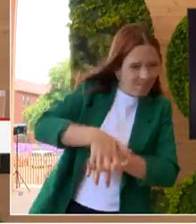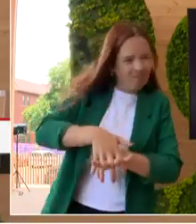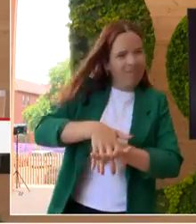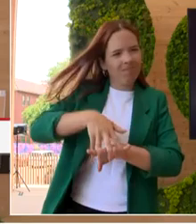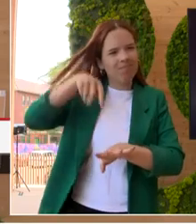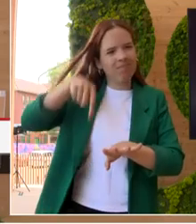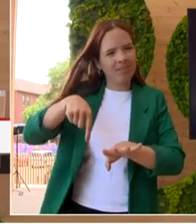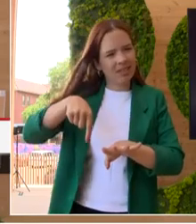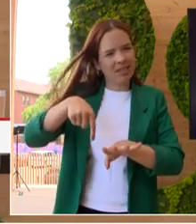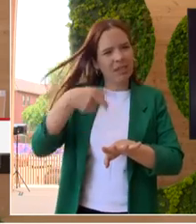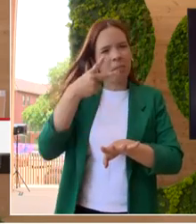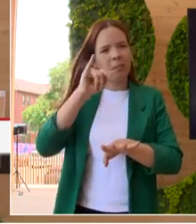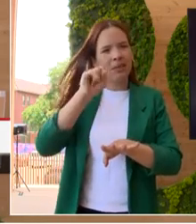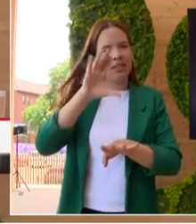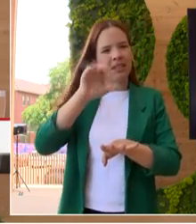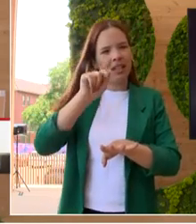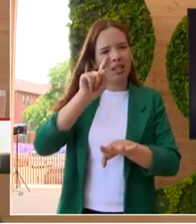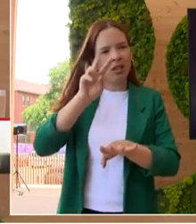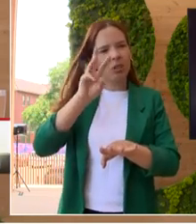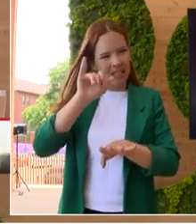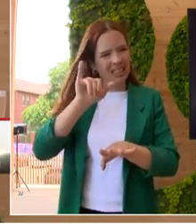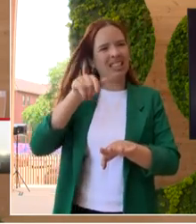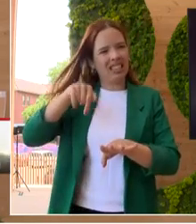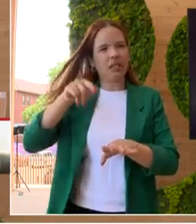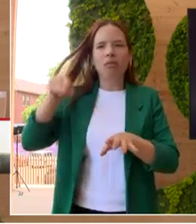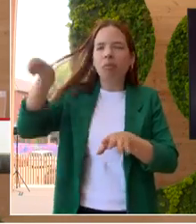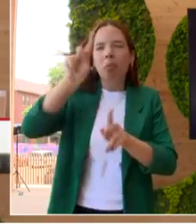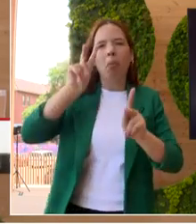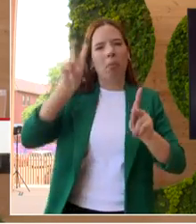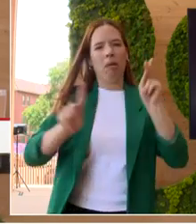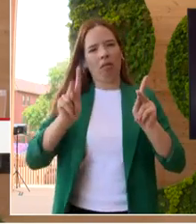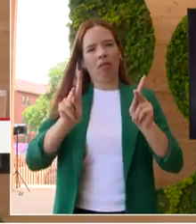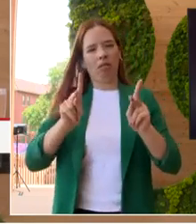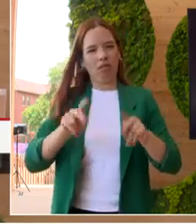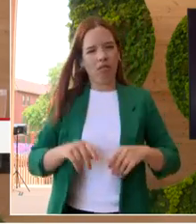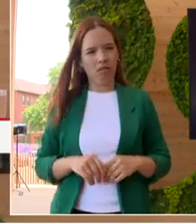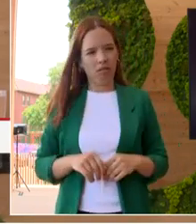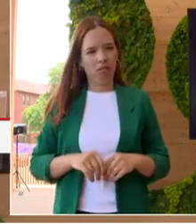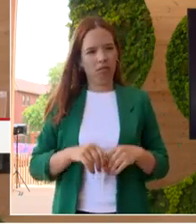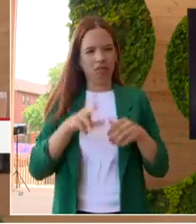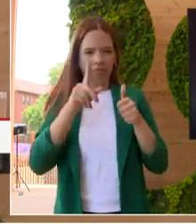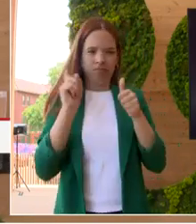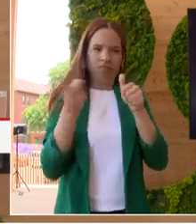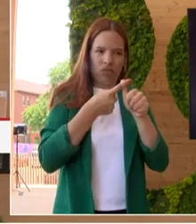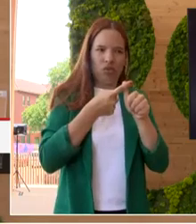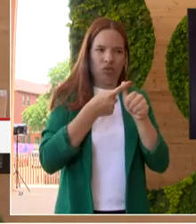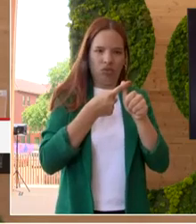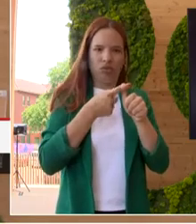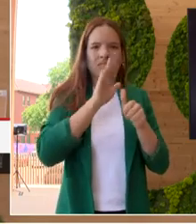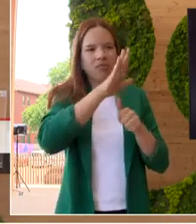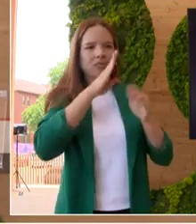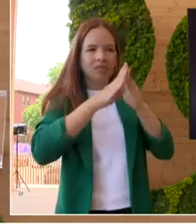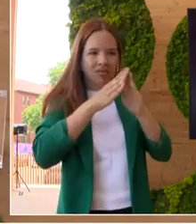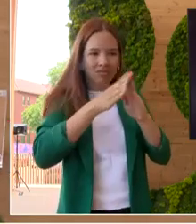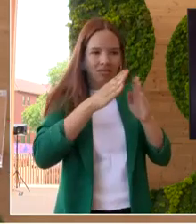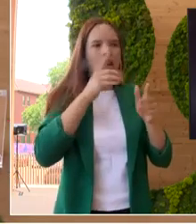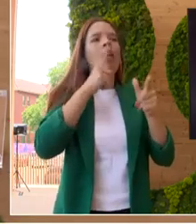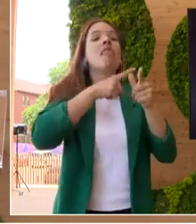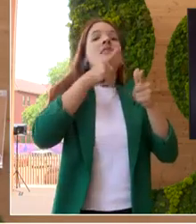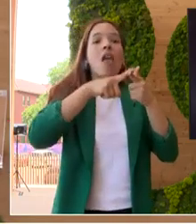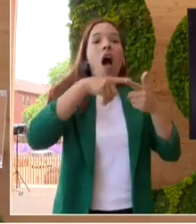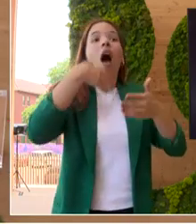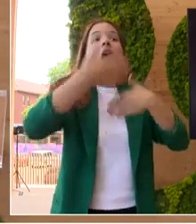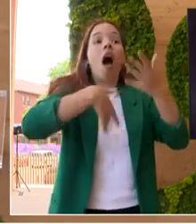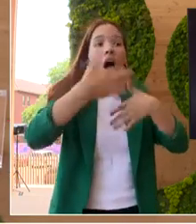They were the first people who settled the shore of the Anacostia to build their villages and engage in commerce where the land met our two